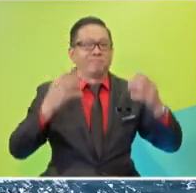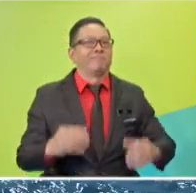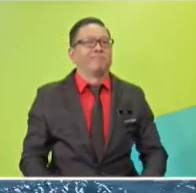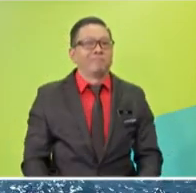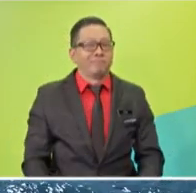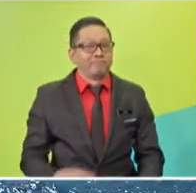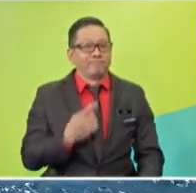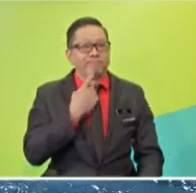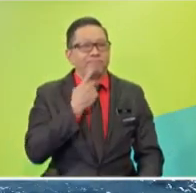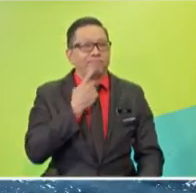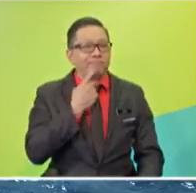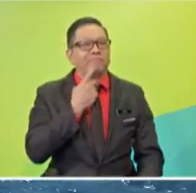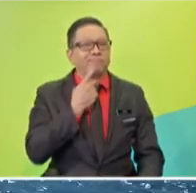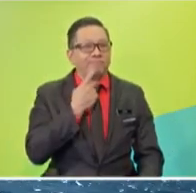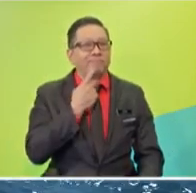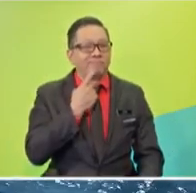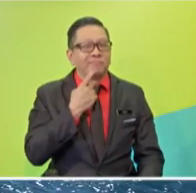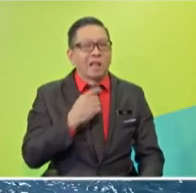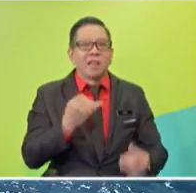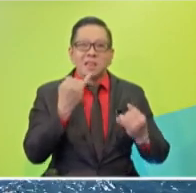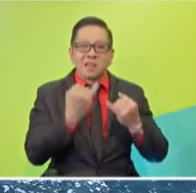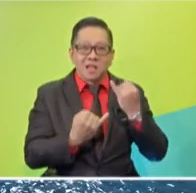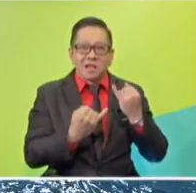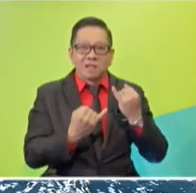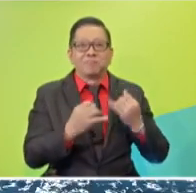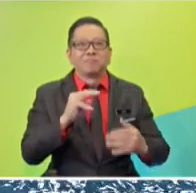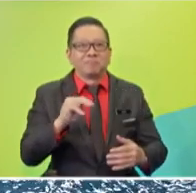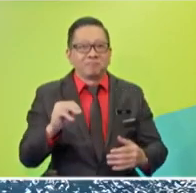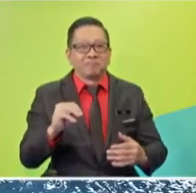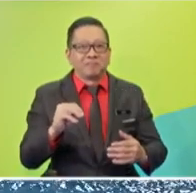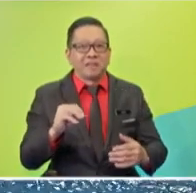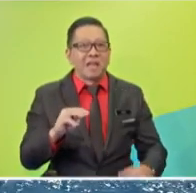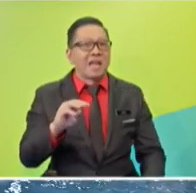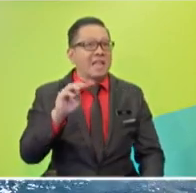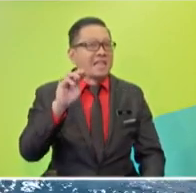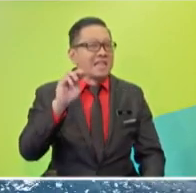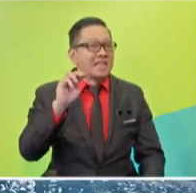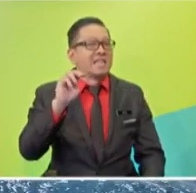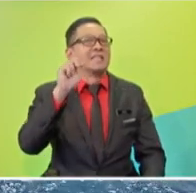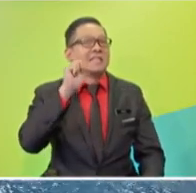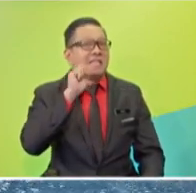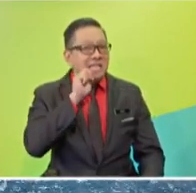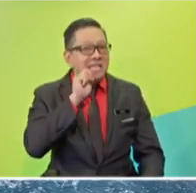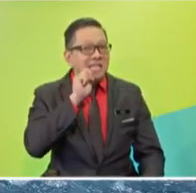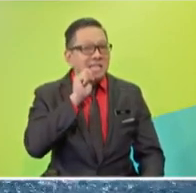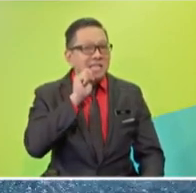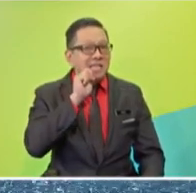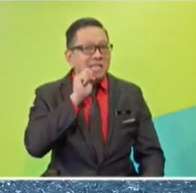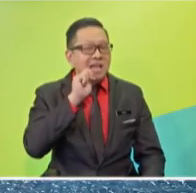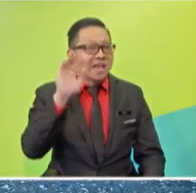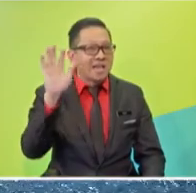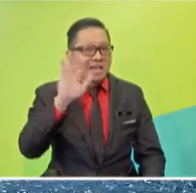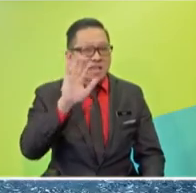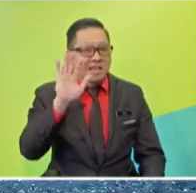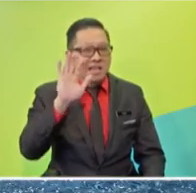Yes, let's find out later. Yeah. And our last pupil. It's Ningzi Emilia. Hello, Ningzi.